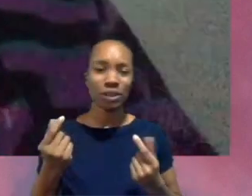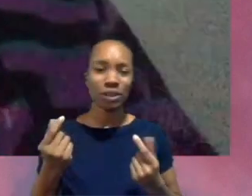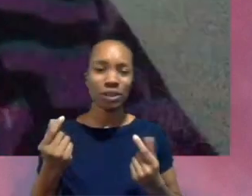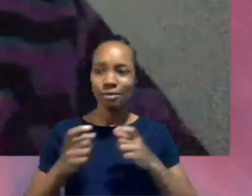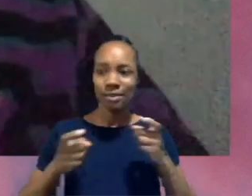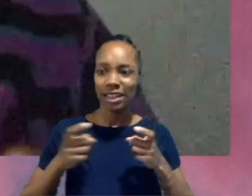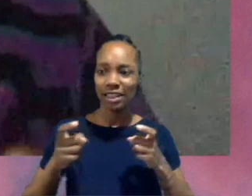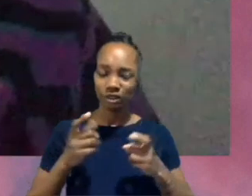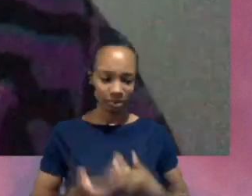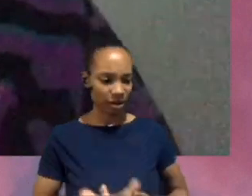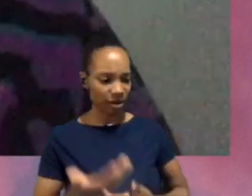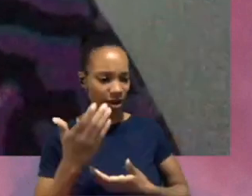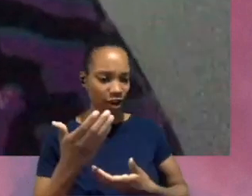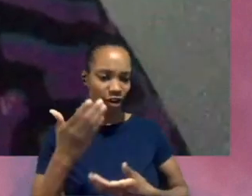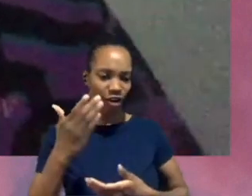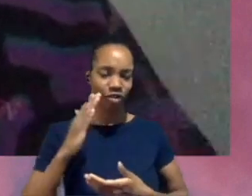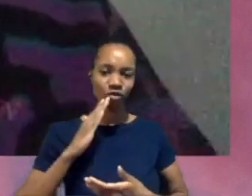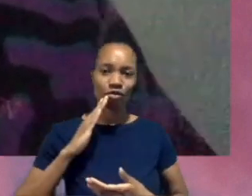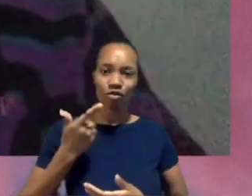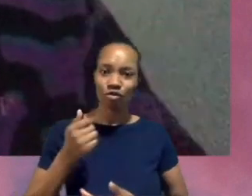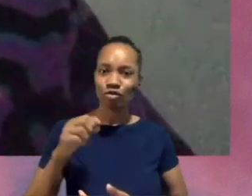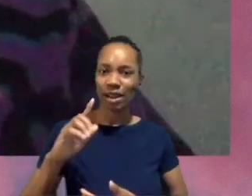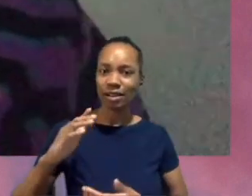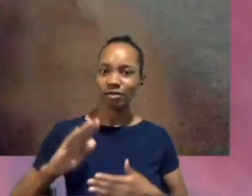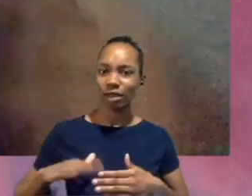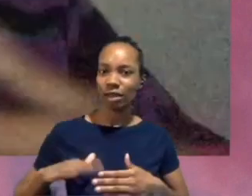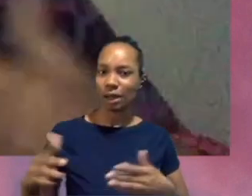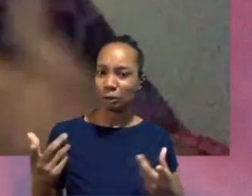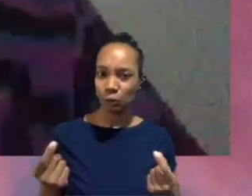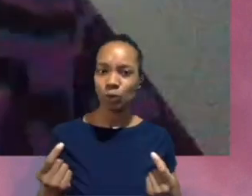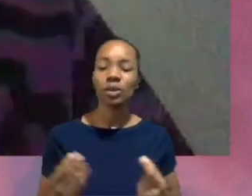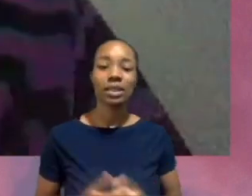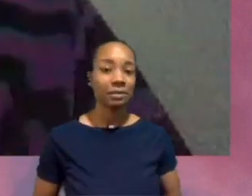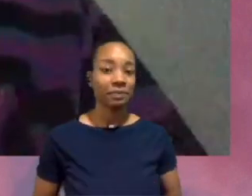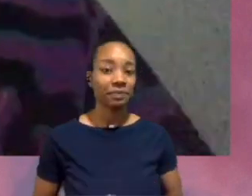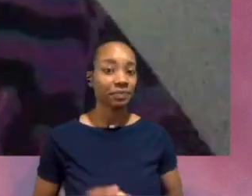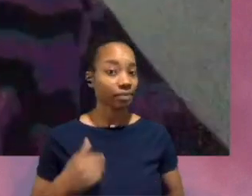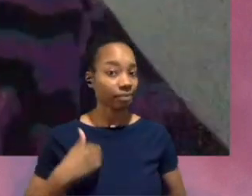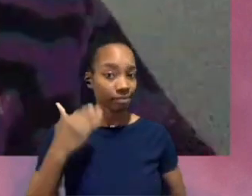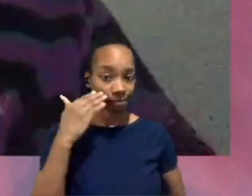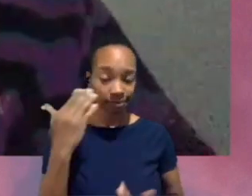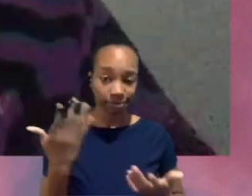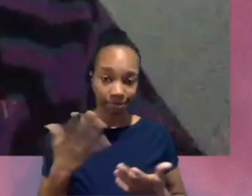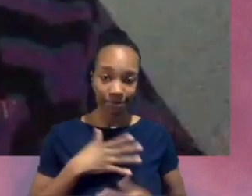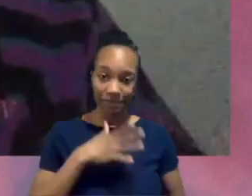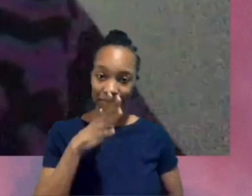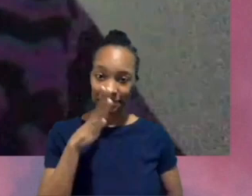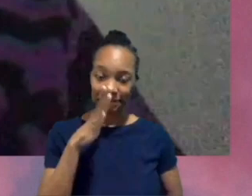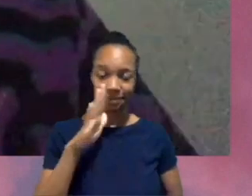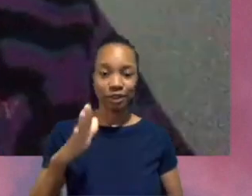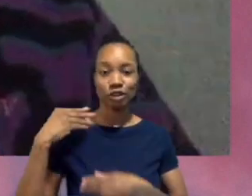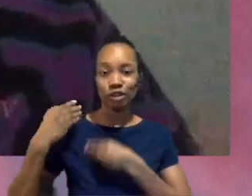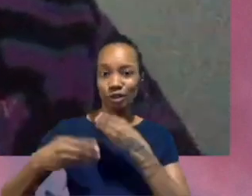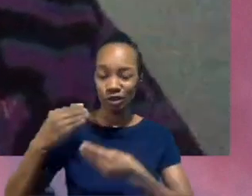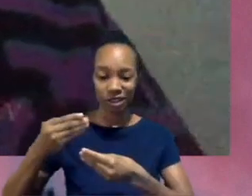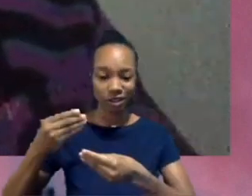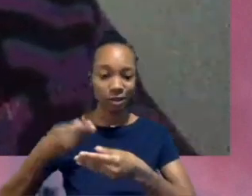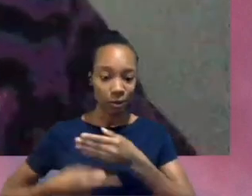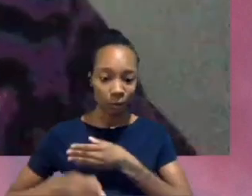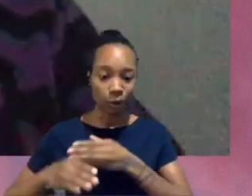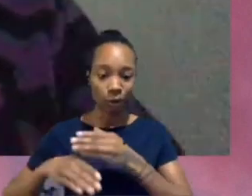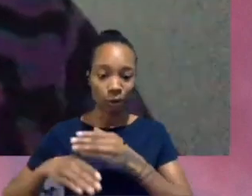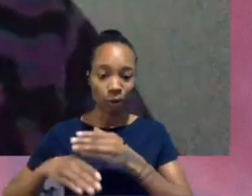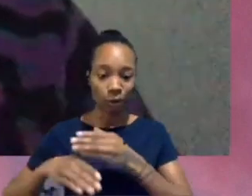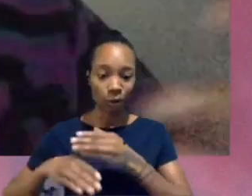birth. I don't know why my foremother stopped, you know. All I know is my mother's generation birthed new scars. Out the blood of unsettled